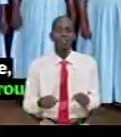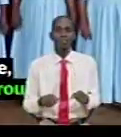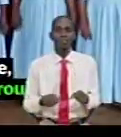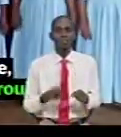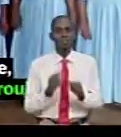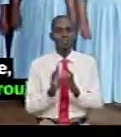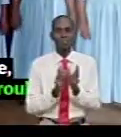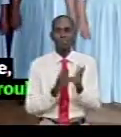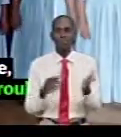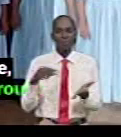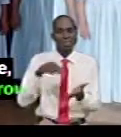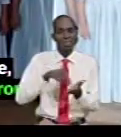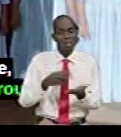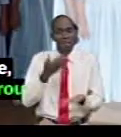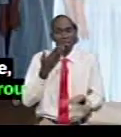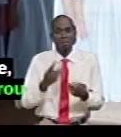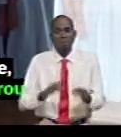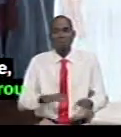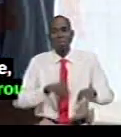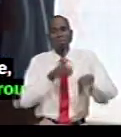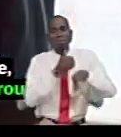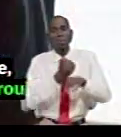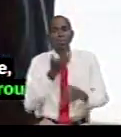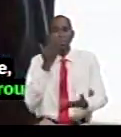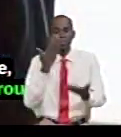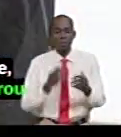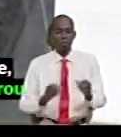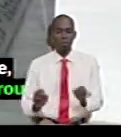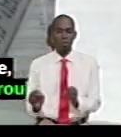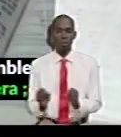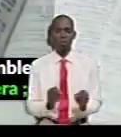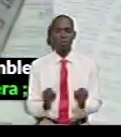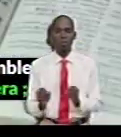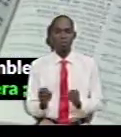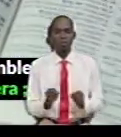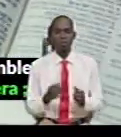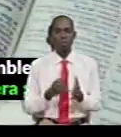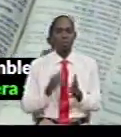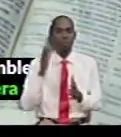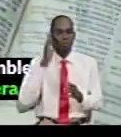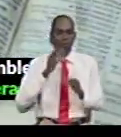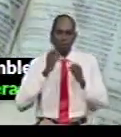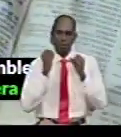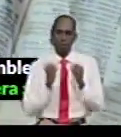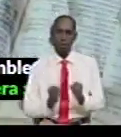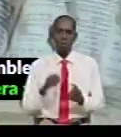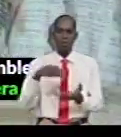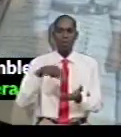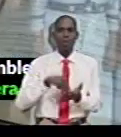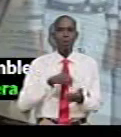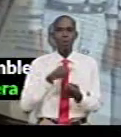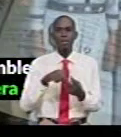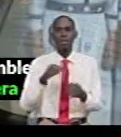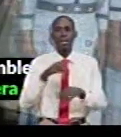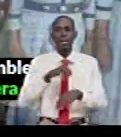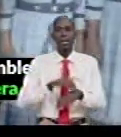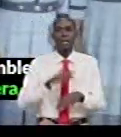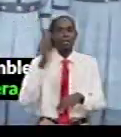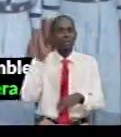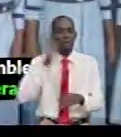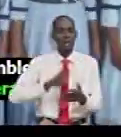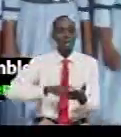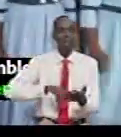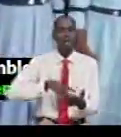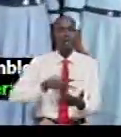The Bible says, for the hills may tumble, it will firmly stand. When the